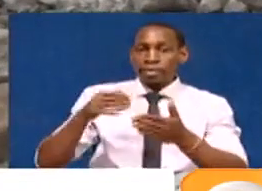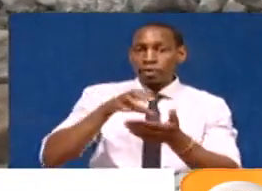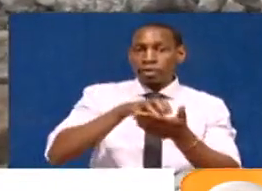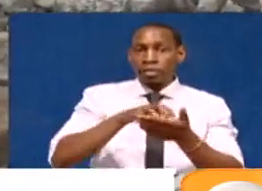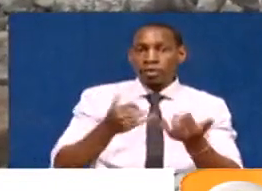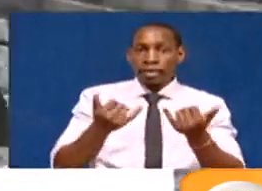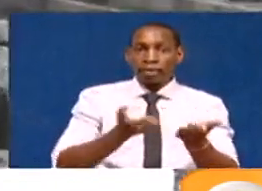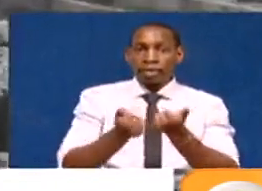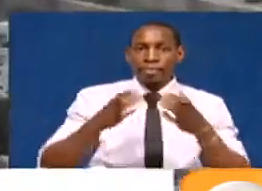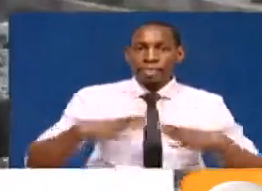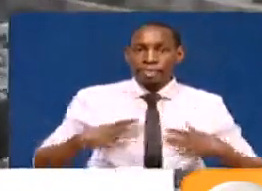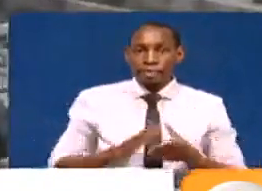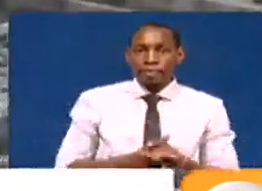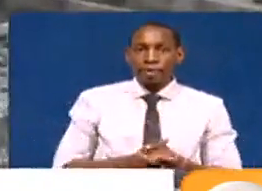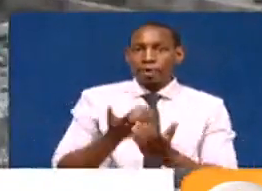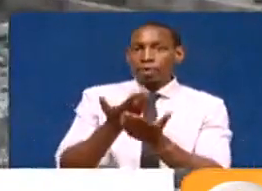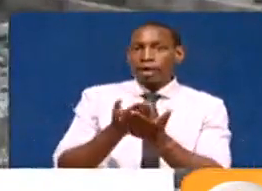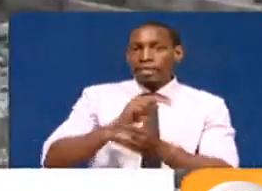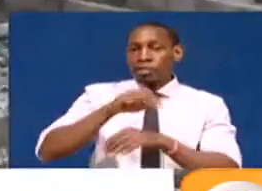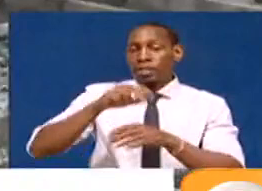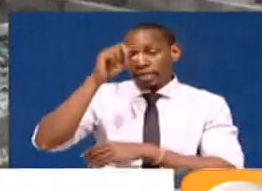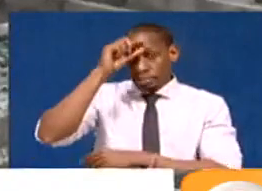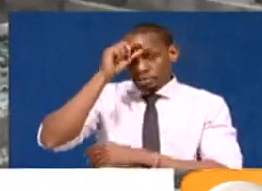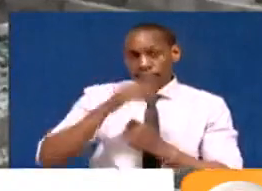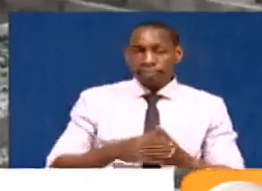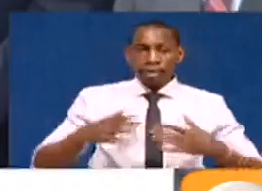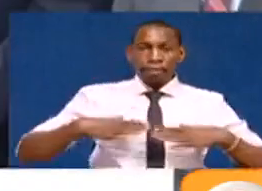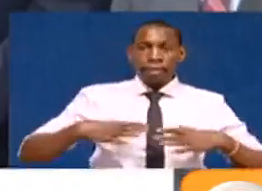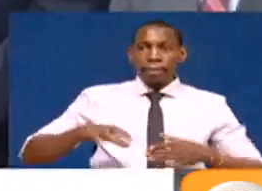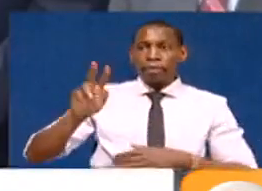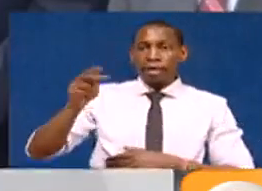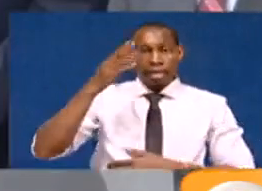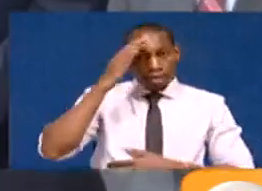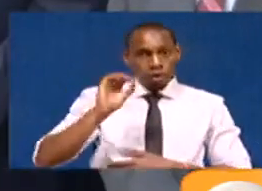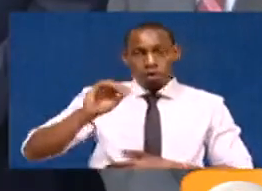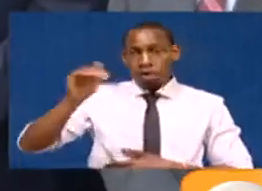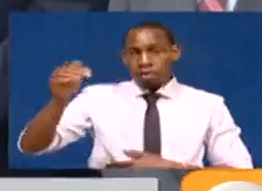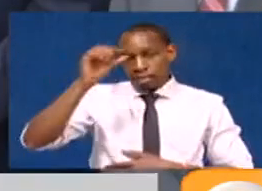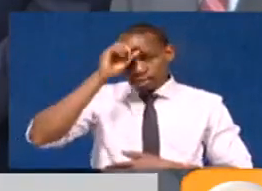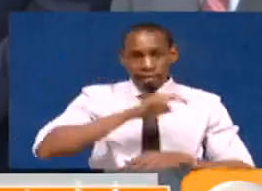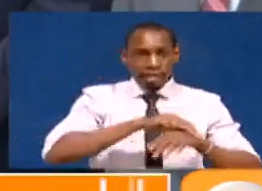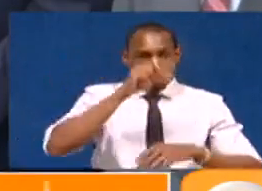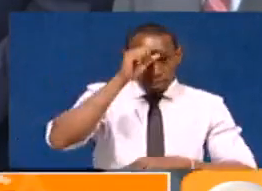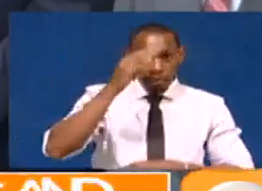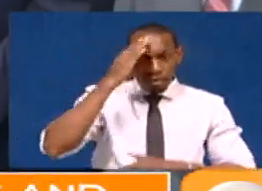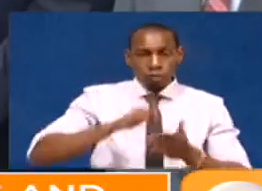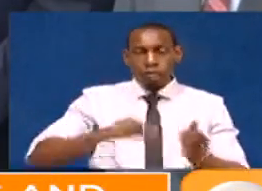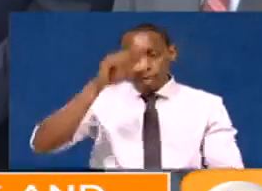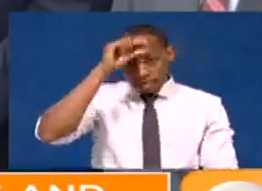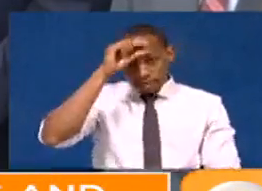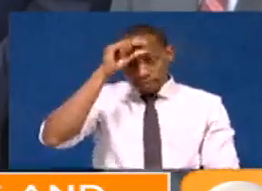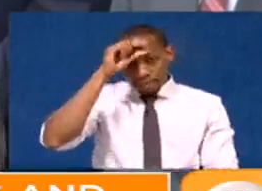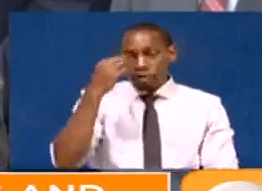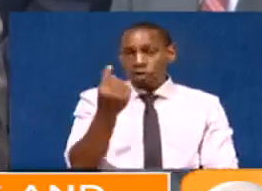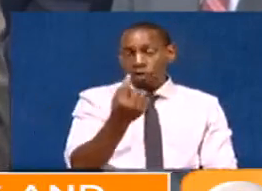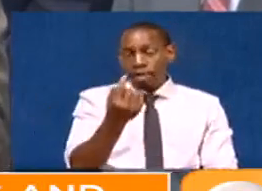state and the traders had to petition the national government. The people of Kenya don't know county government or national government. They know government.